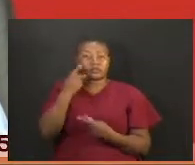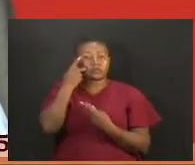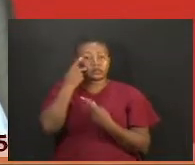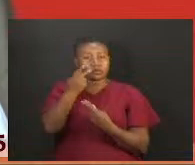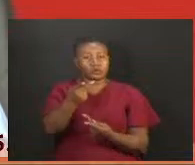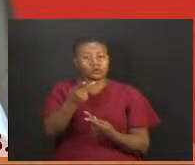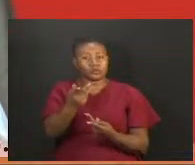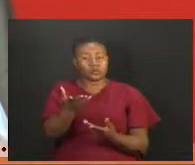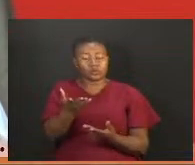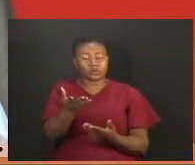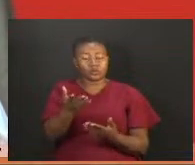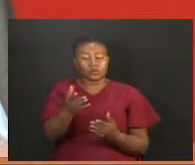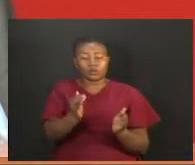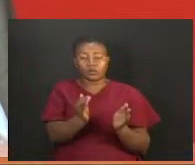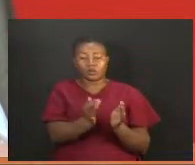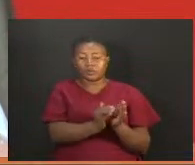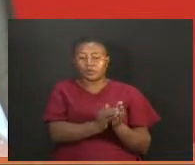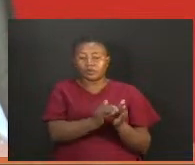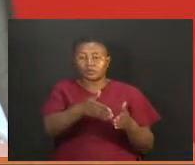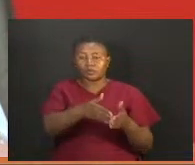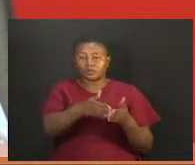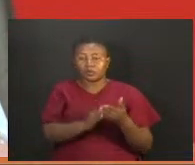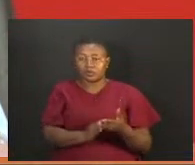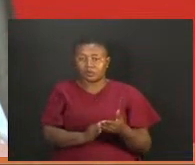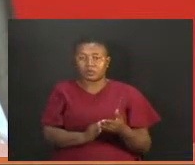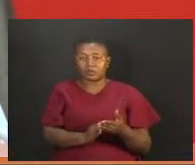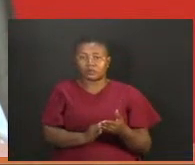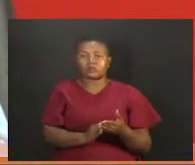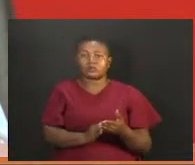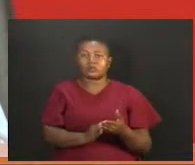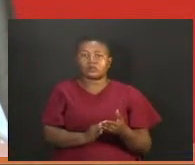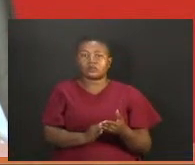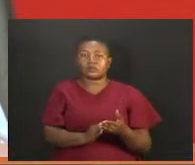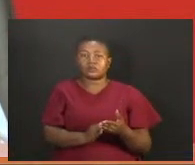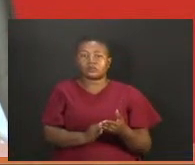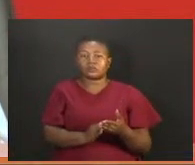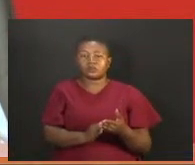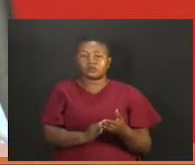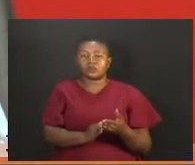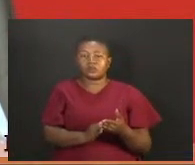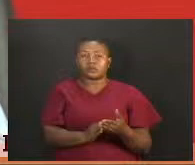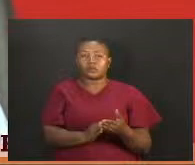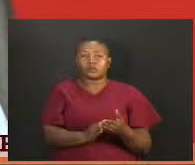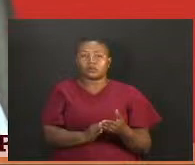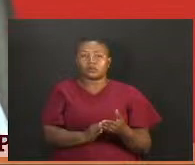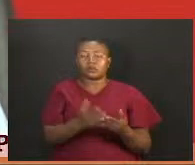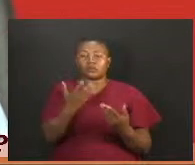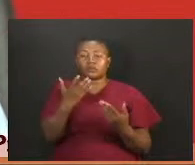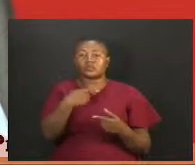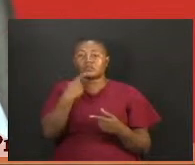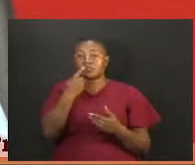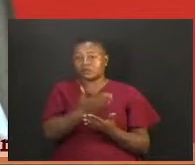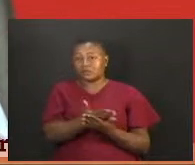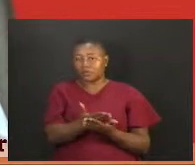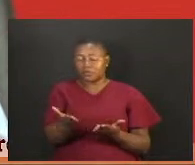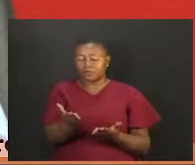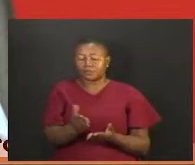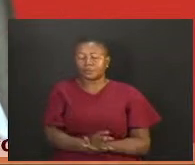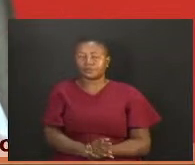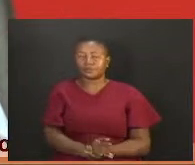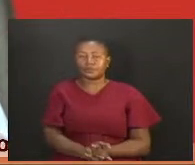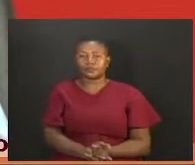an indication that he may want to have a word.